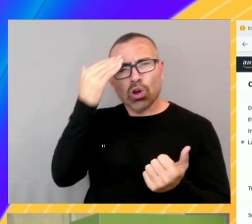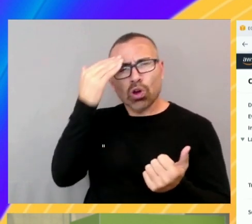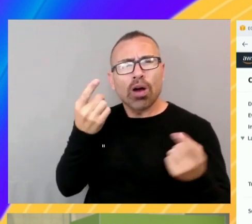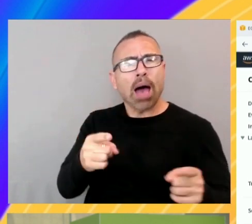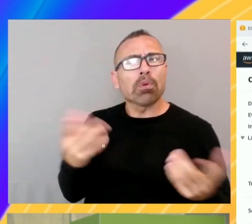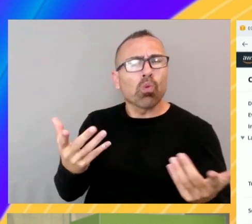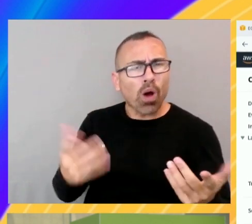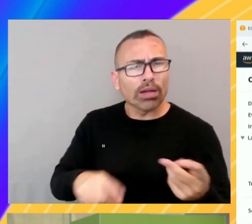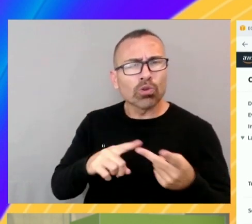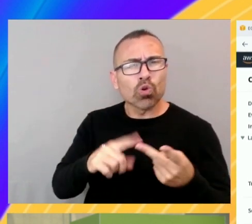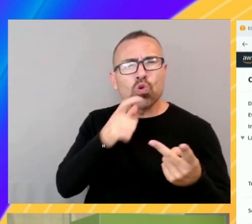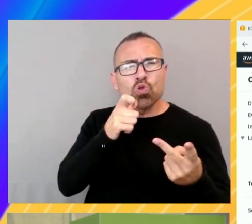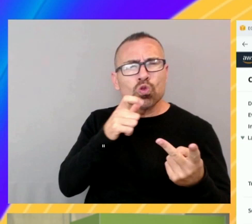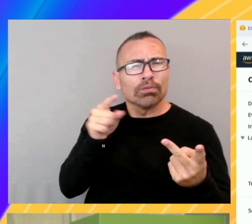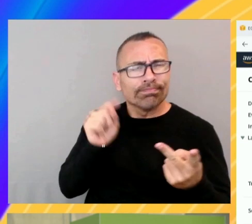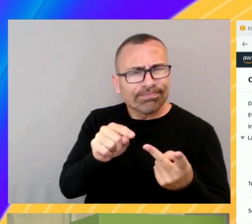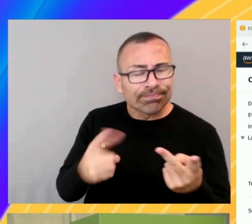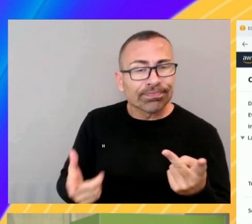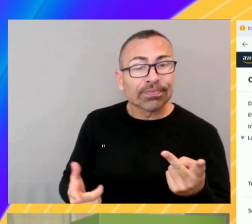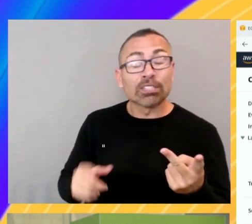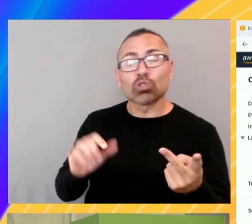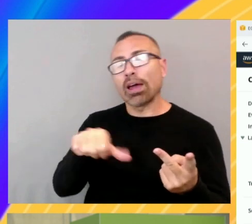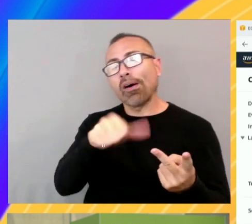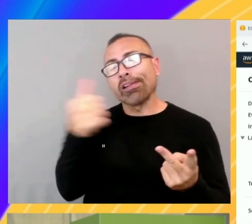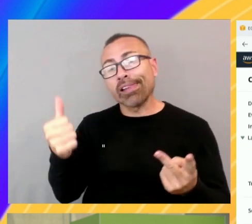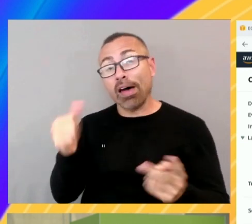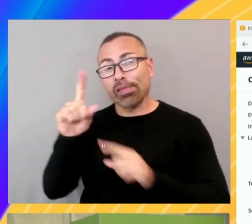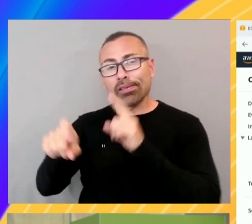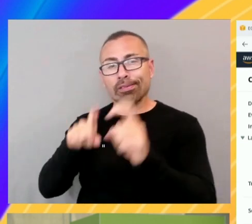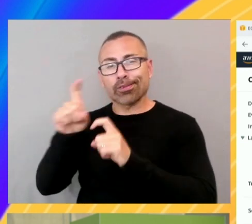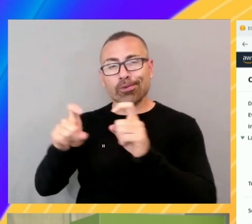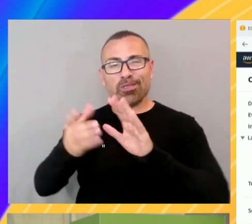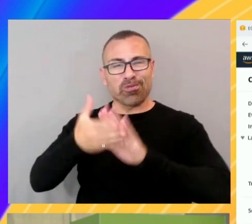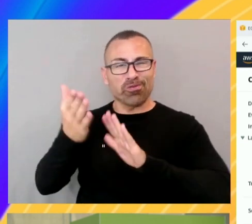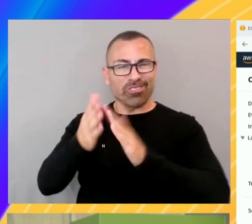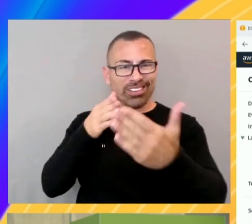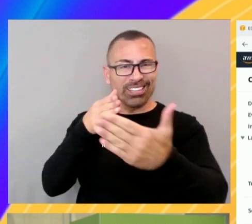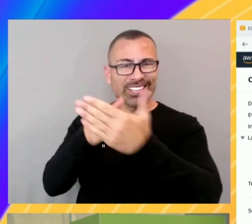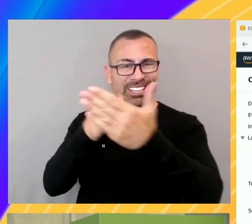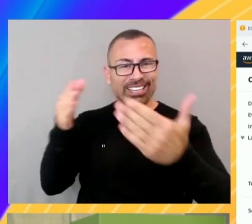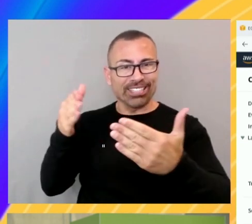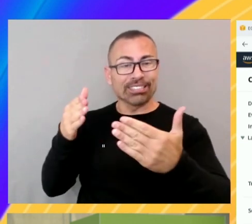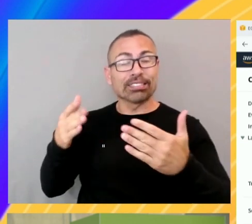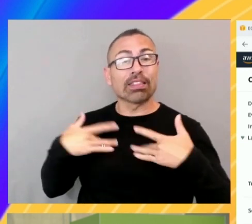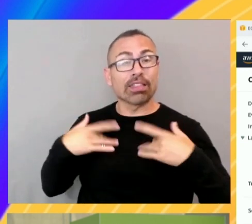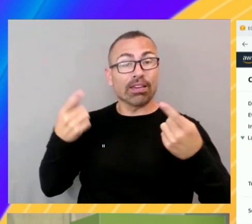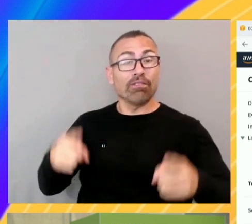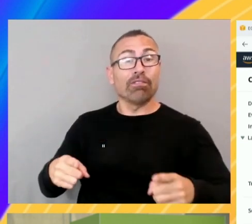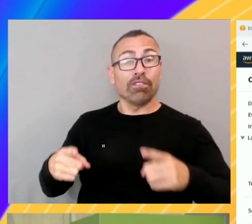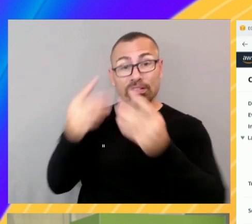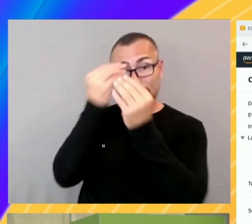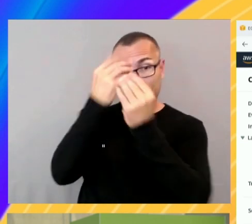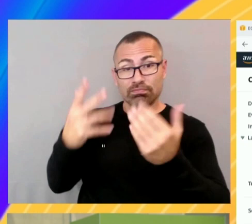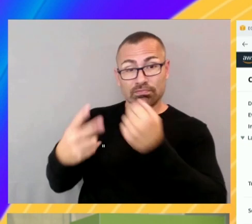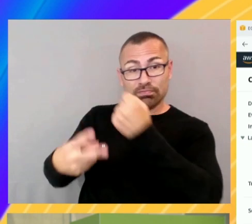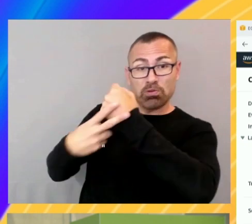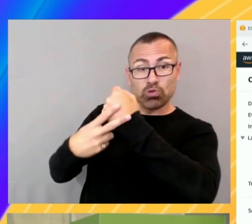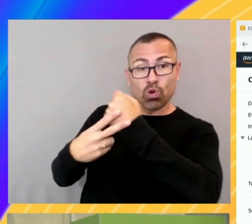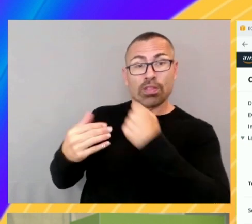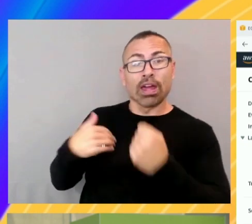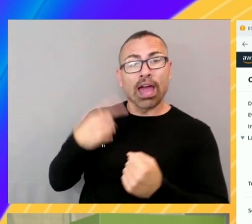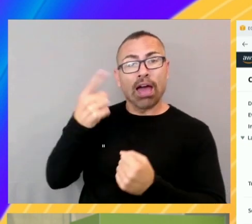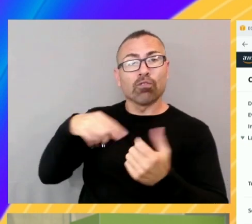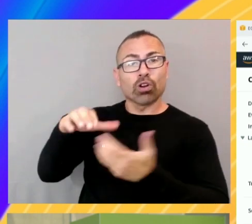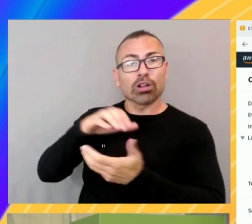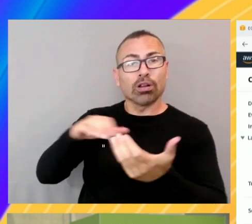other query is basically going to run against the actual event data store that I have for specific CloudTrail related management